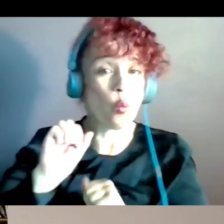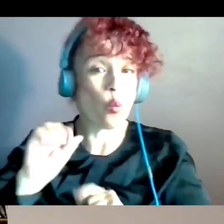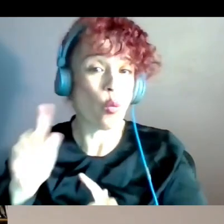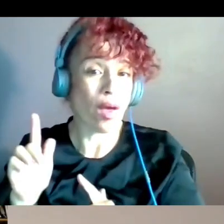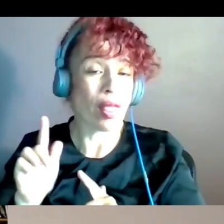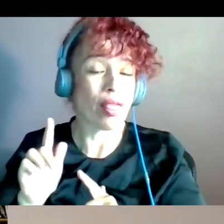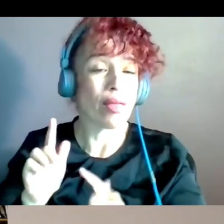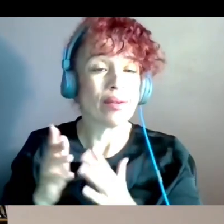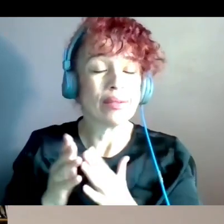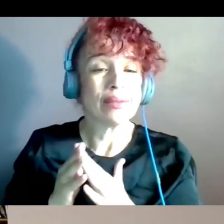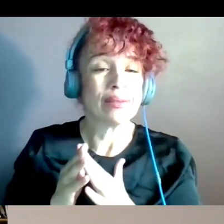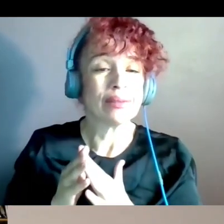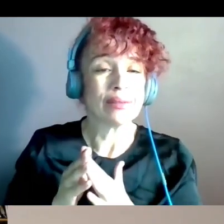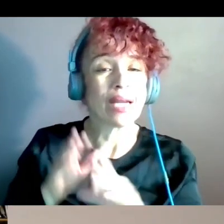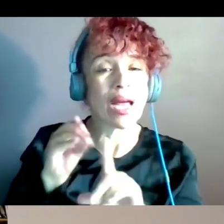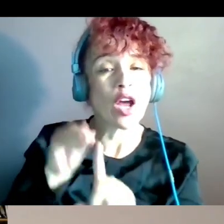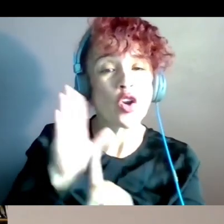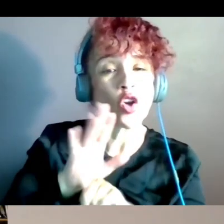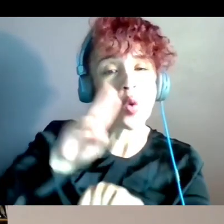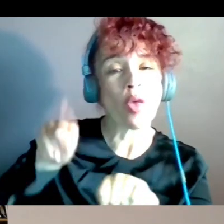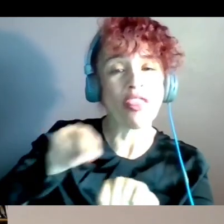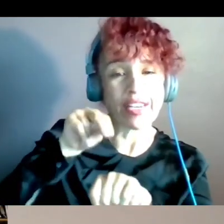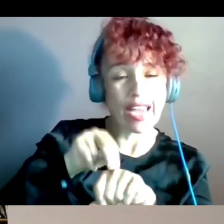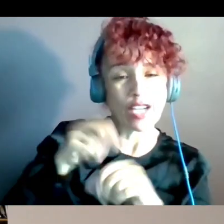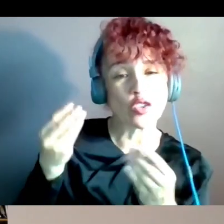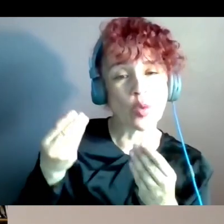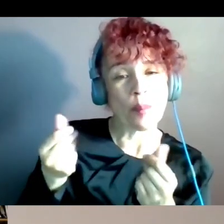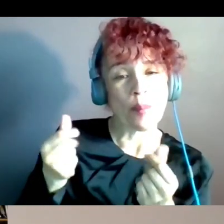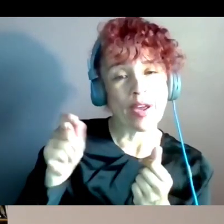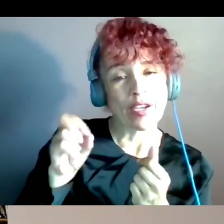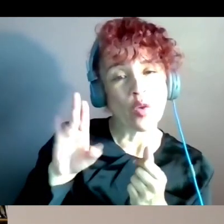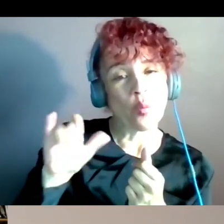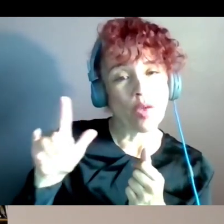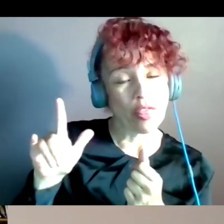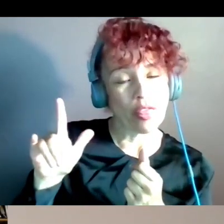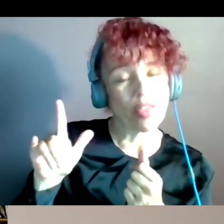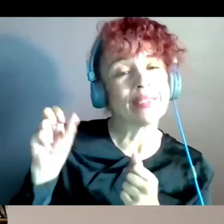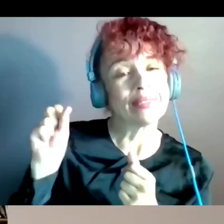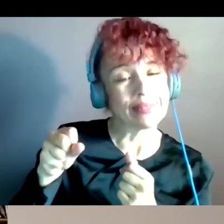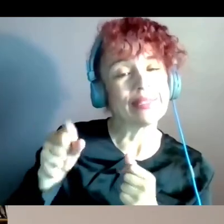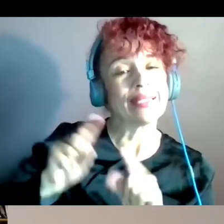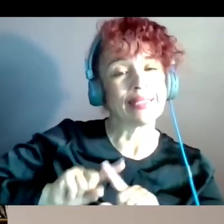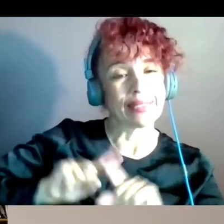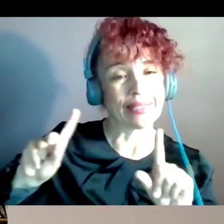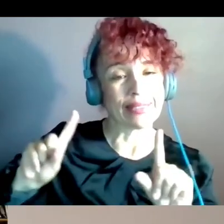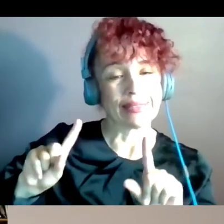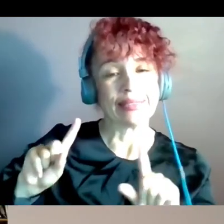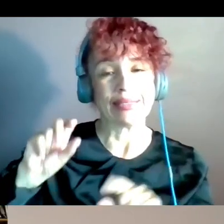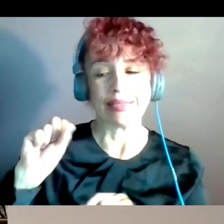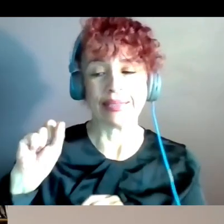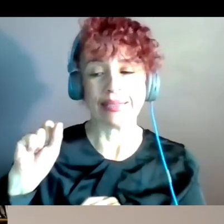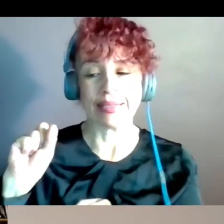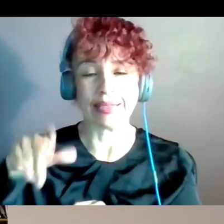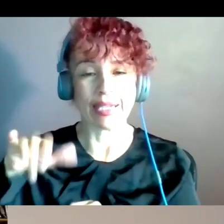as is obvious, wood's a natural material. Yeah. Certainly there's density difference between different species, but